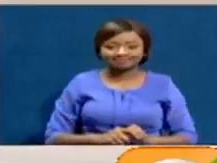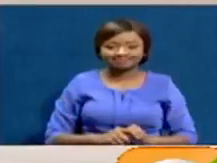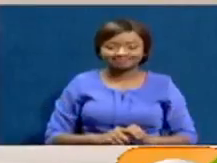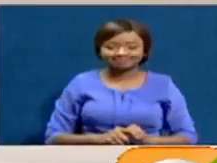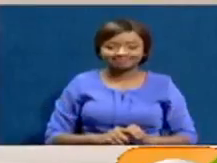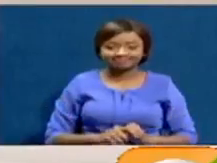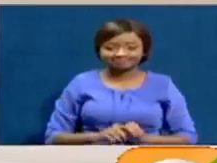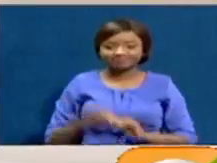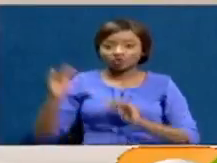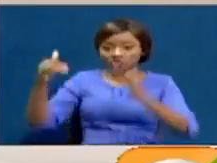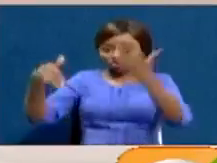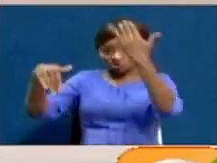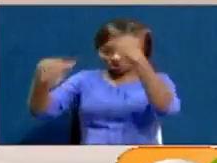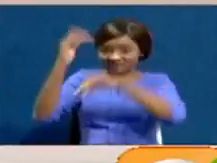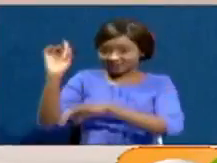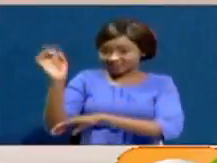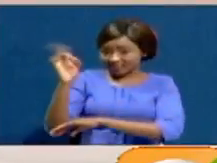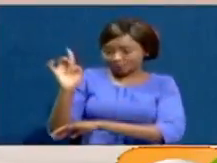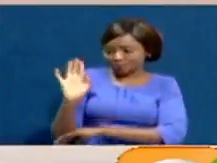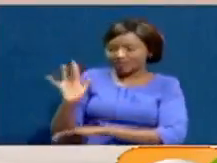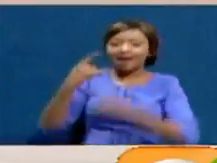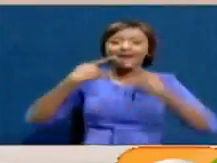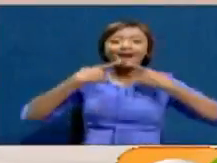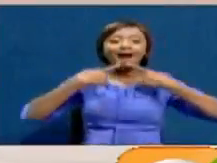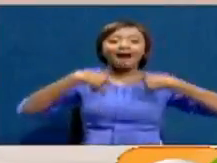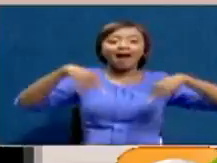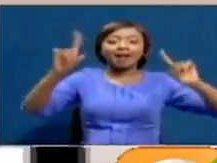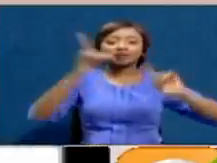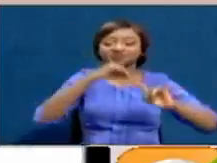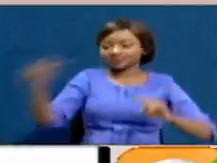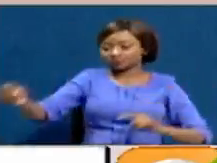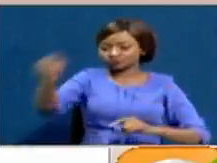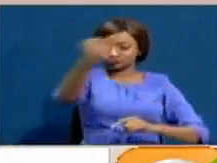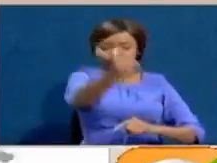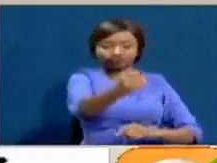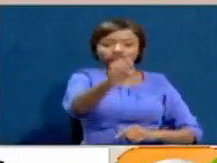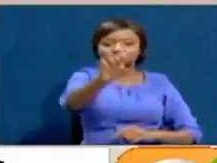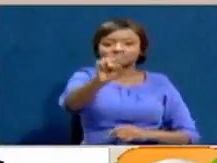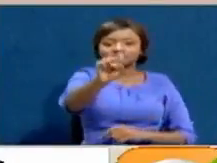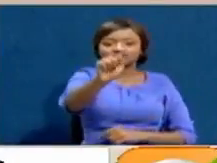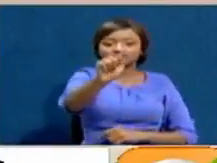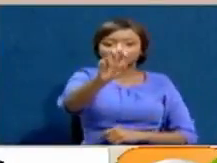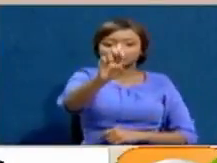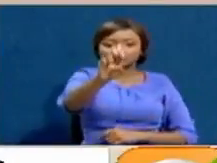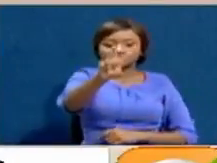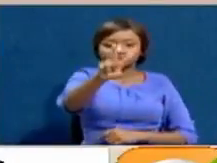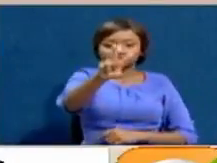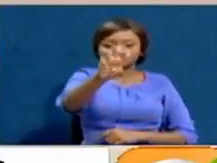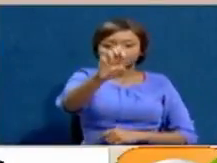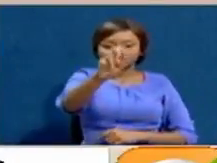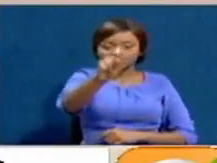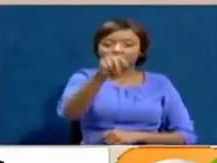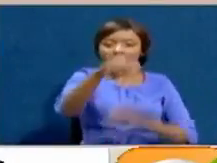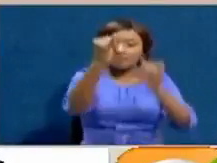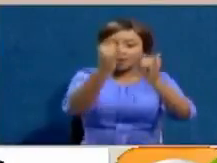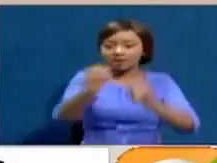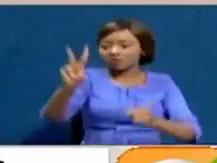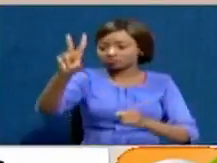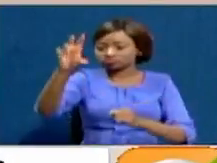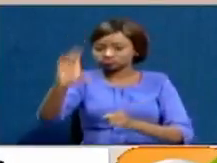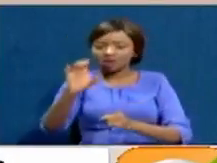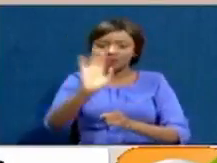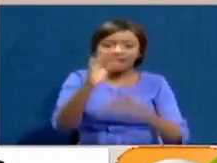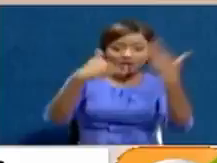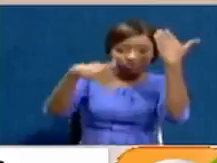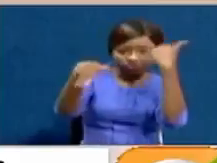And the University of Nairobi Council has announced the appointment of Professor Stephen Gitahi Kiama as the new Vice Chancellor for the